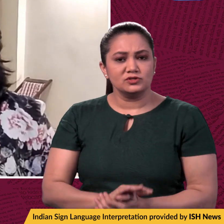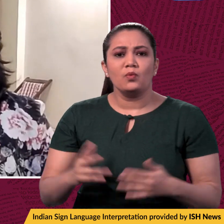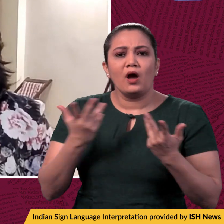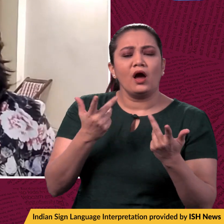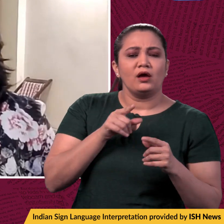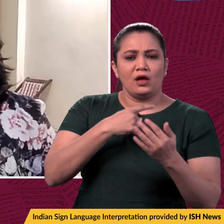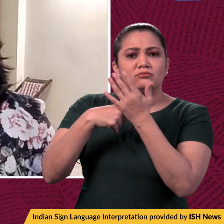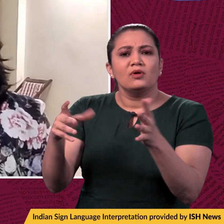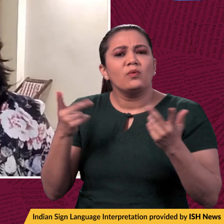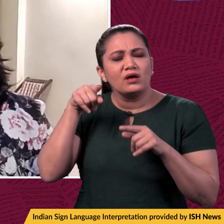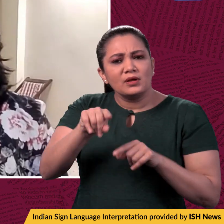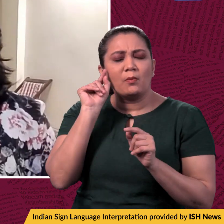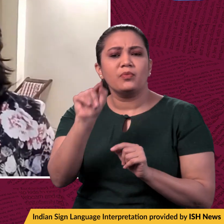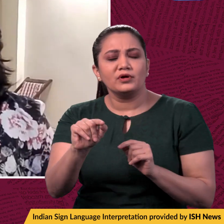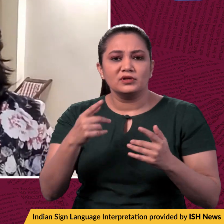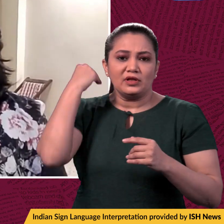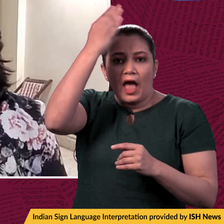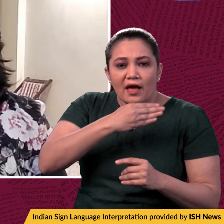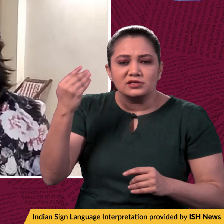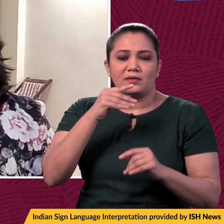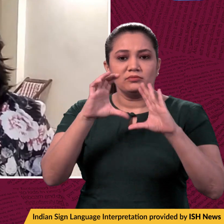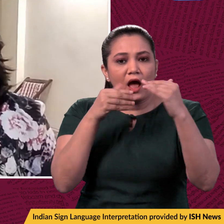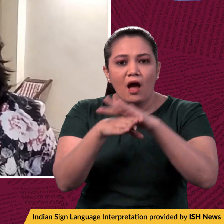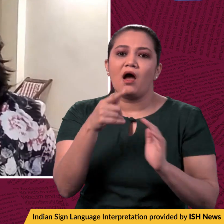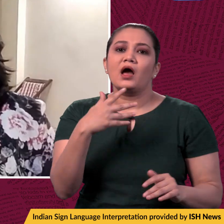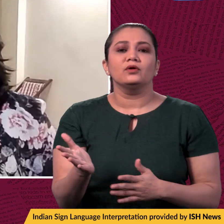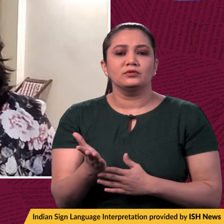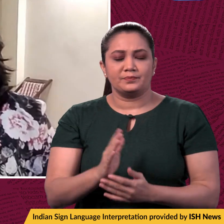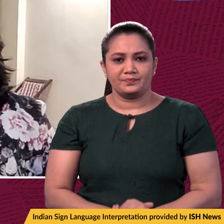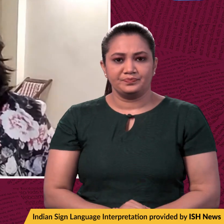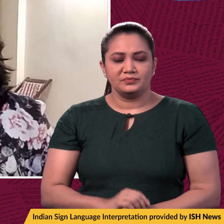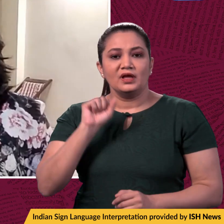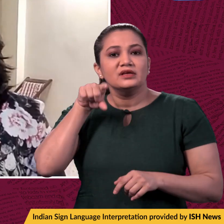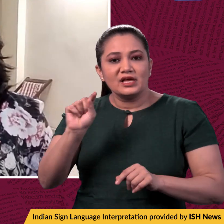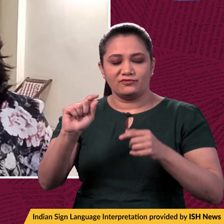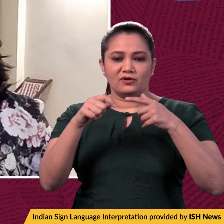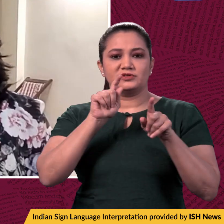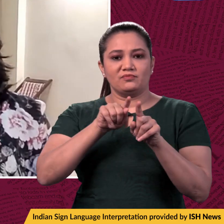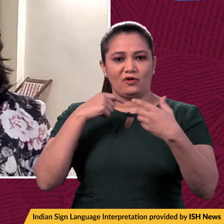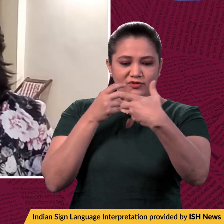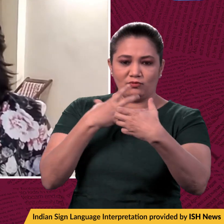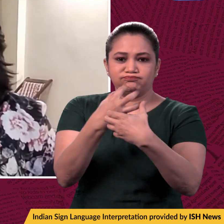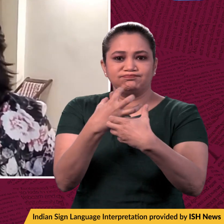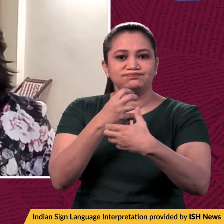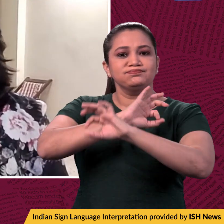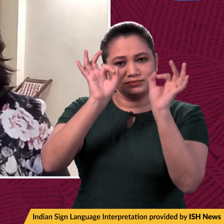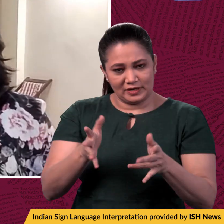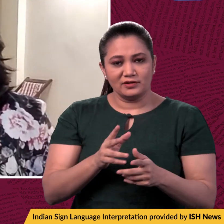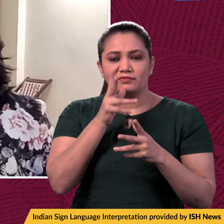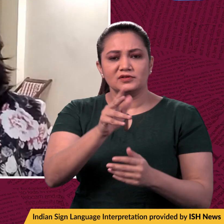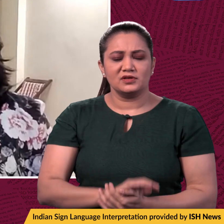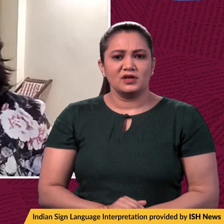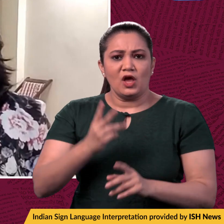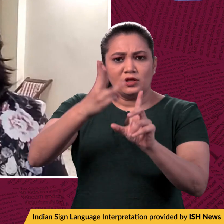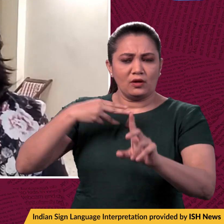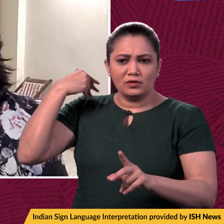was allegedly told not to wear the hijab in class. Now, in a recorded video message, she said, and I quote, there